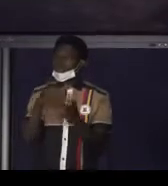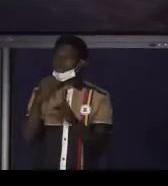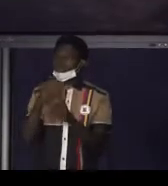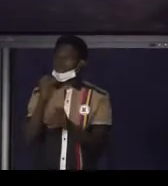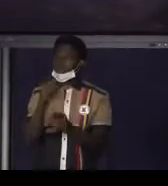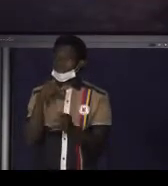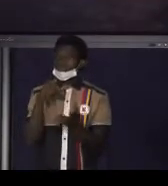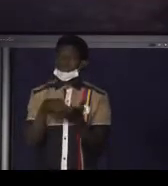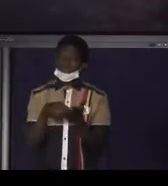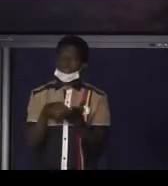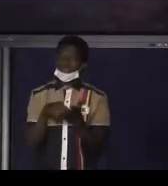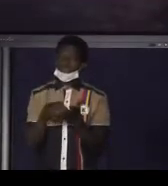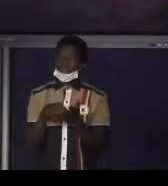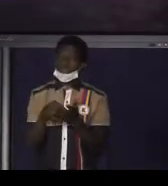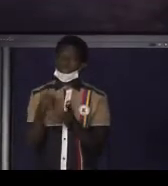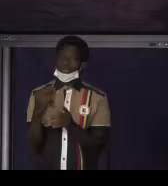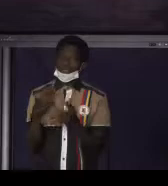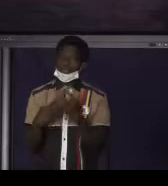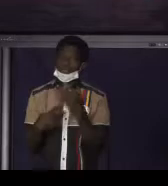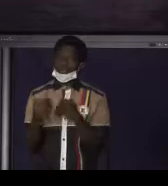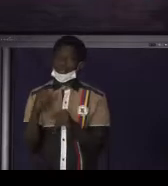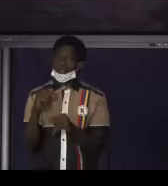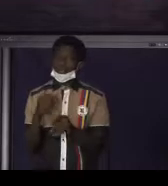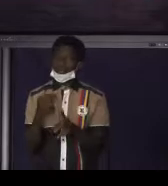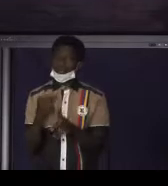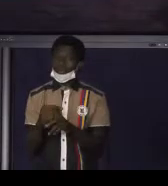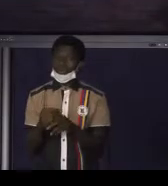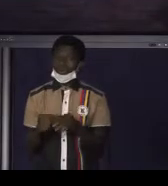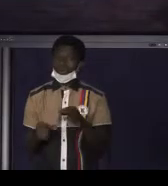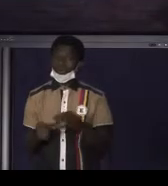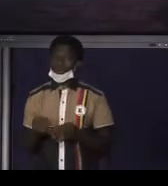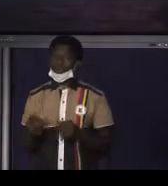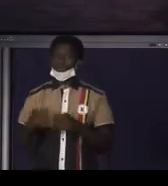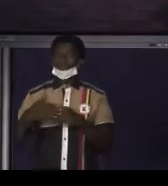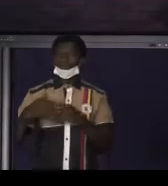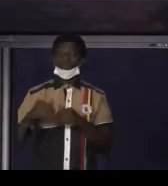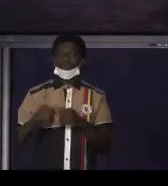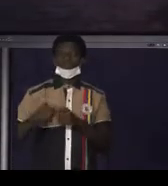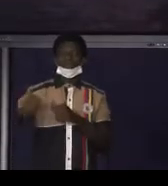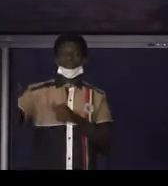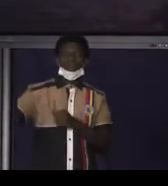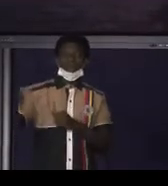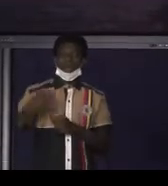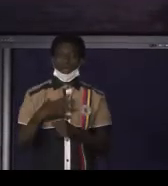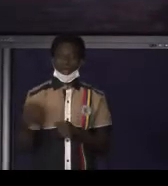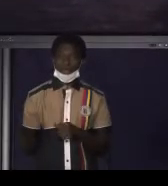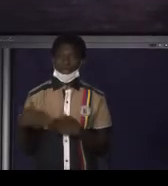Look at this word, this doubled word. Far and away.